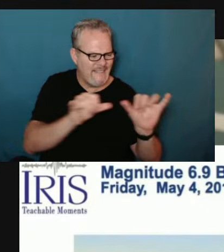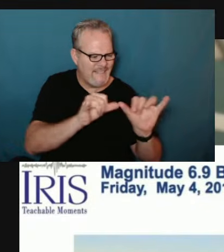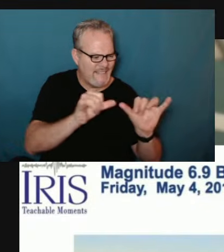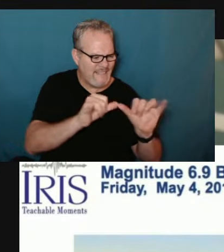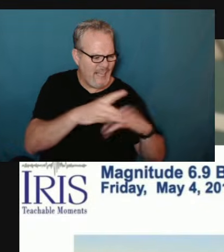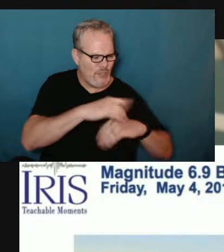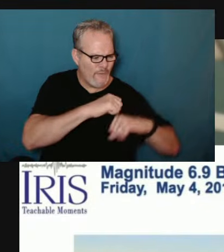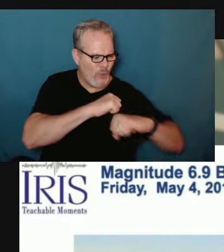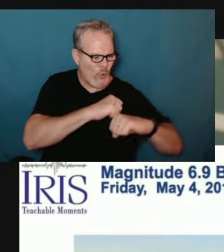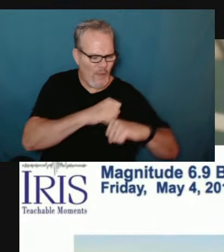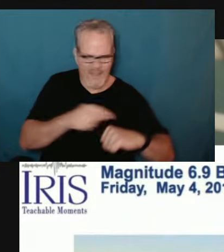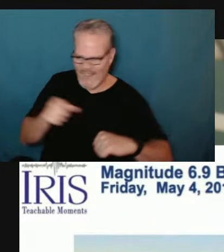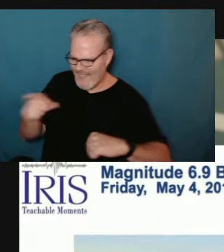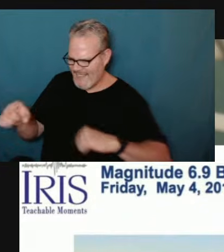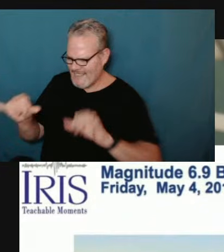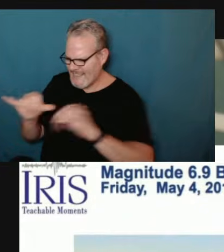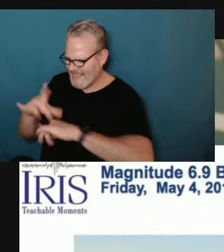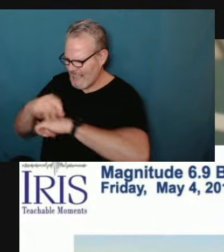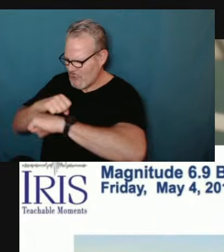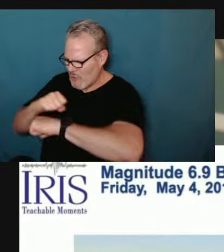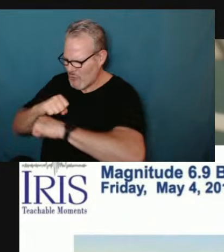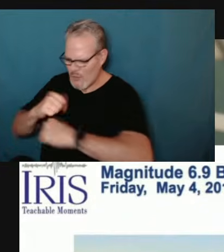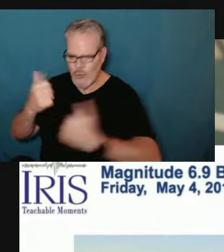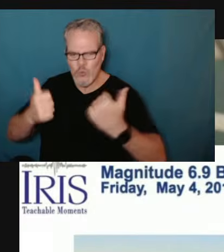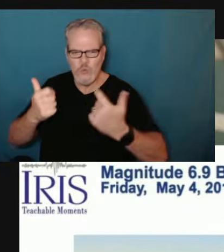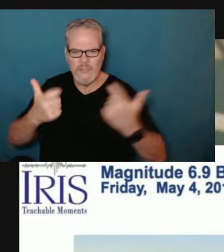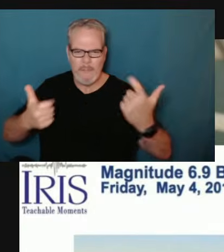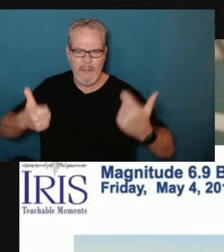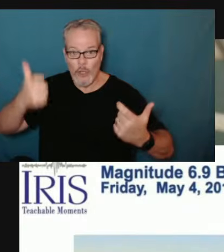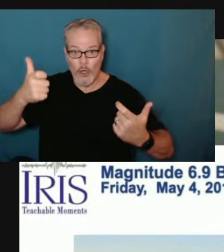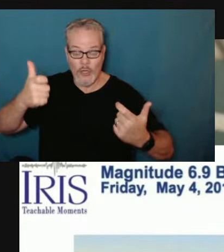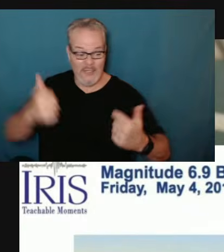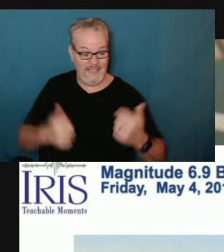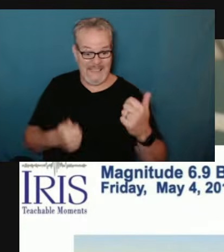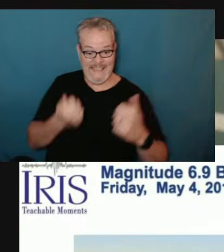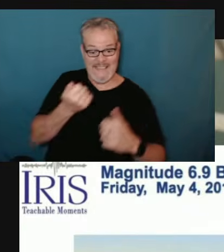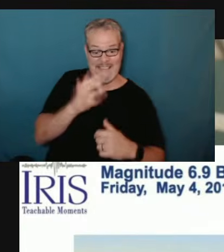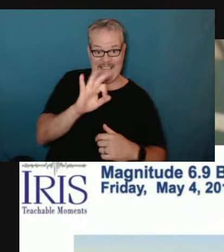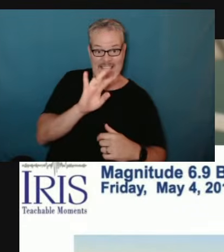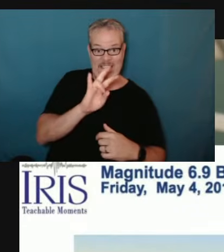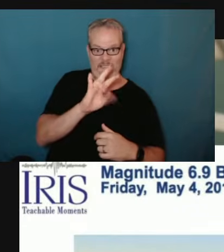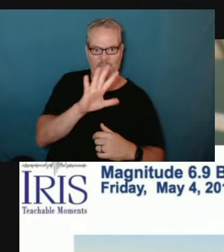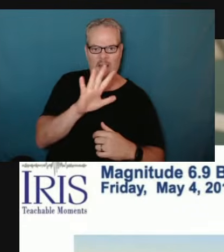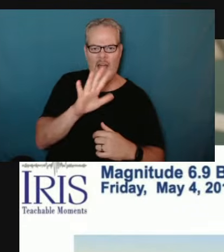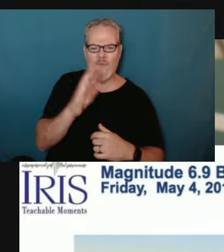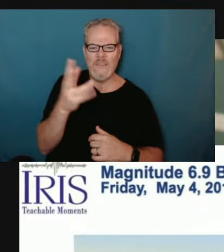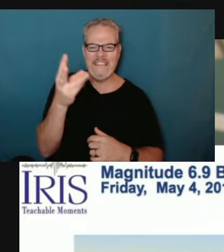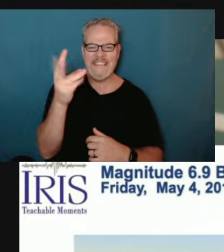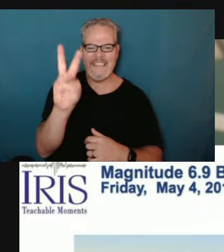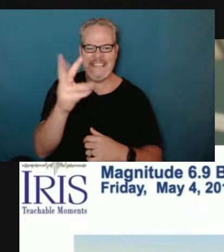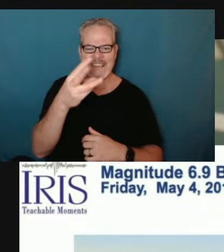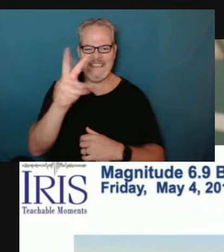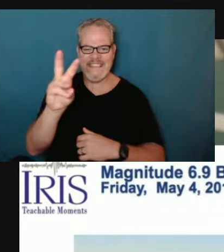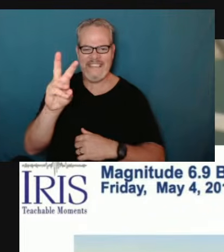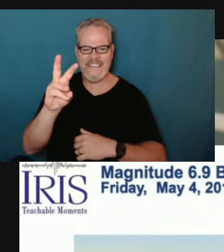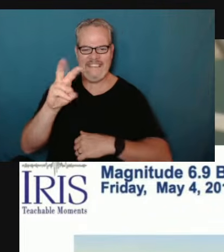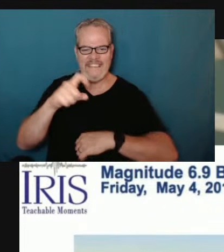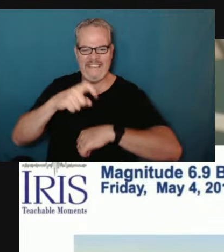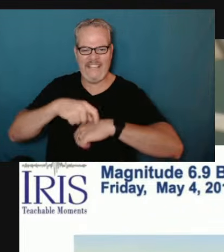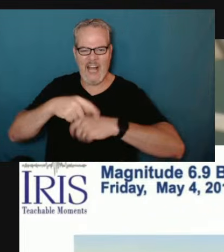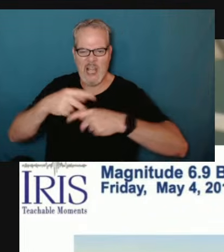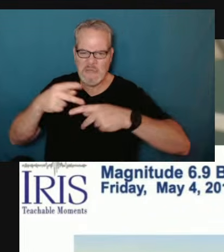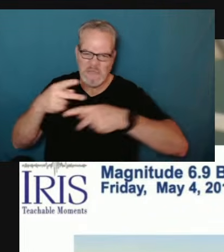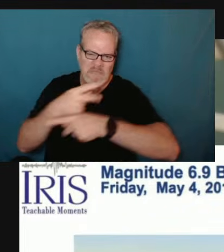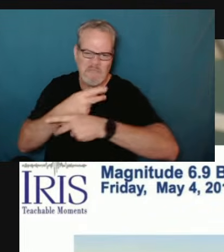in the numbers, and the 1975 earthquake was 16 times stronger in terms of energy release